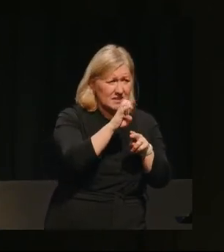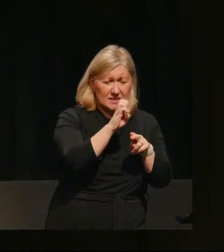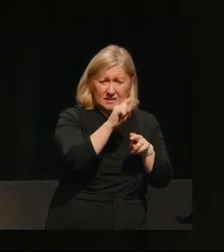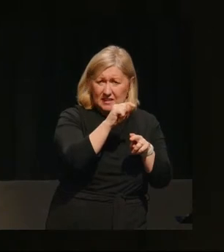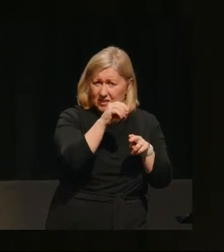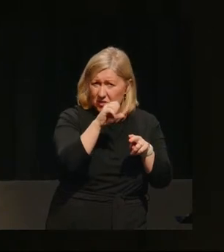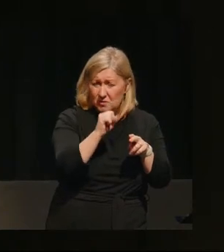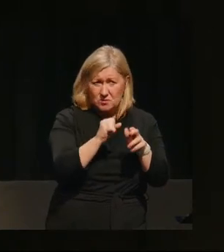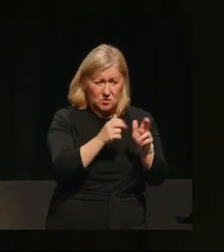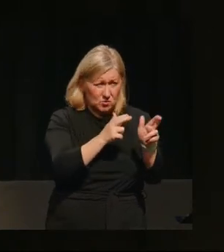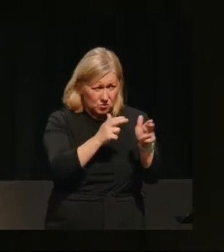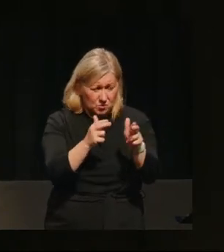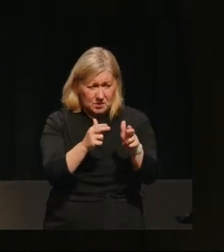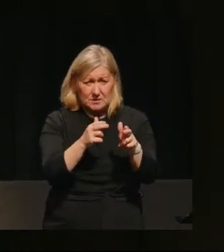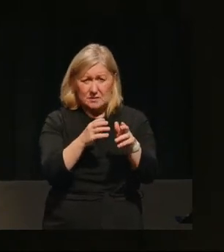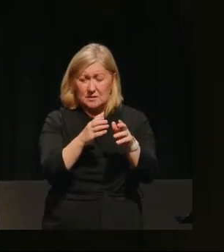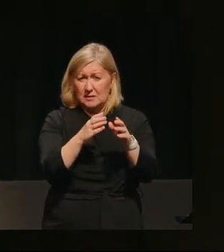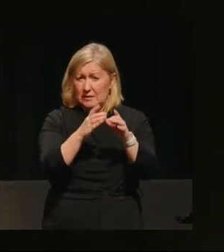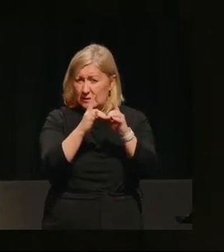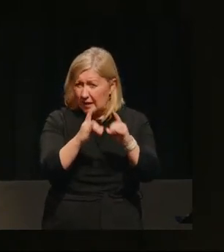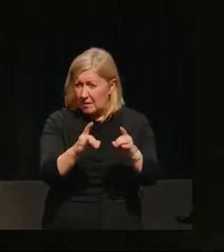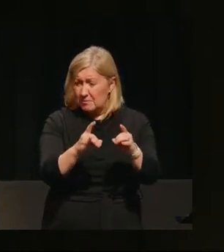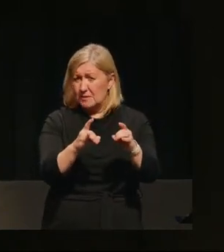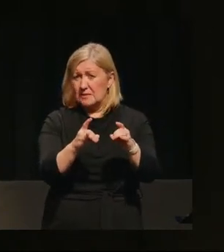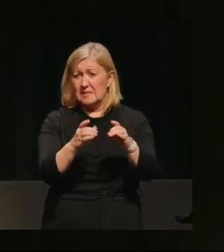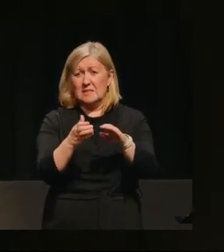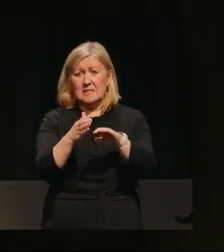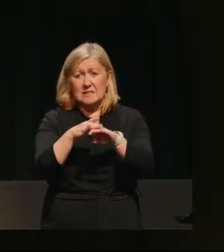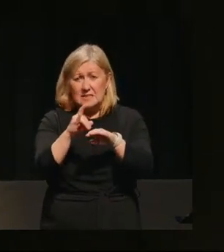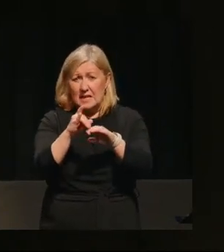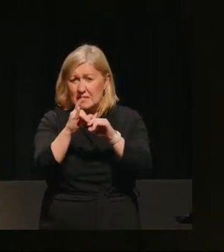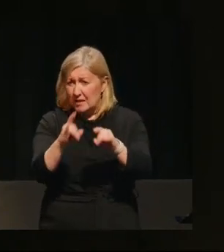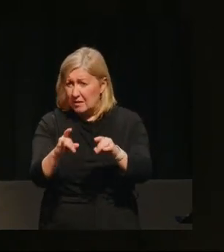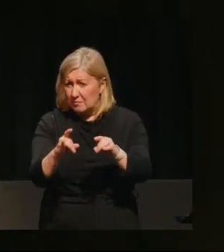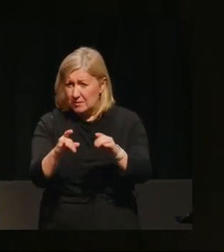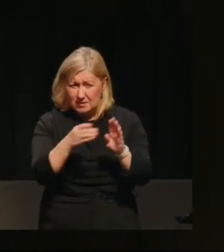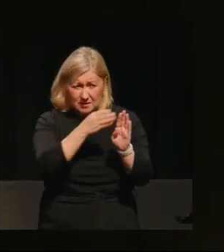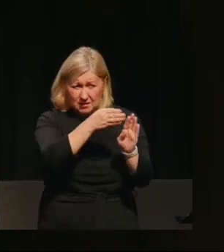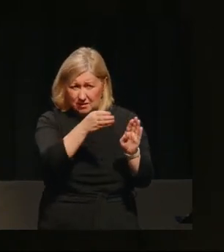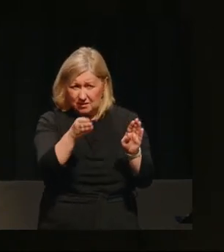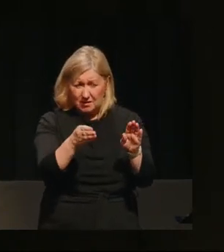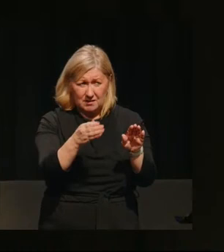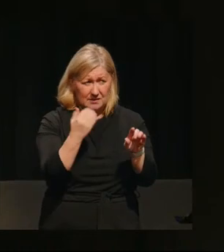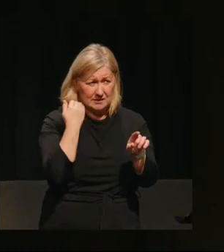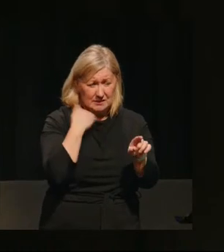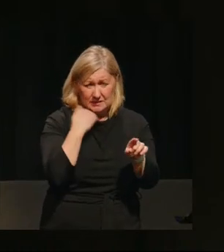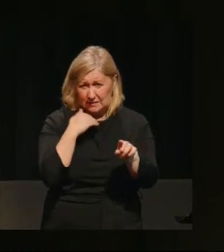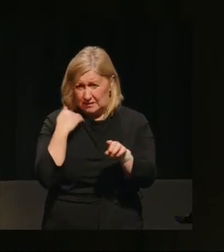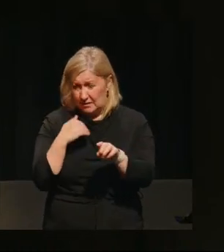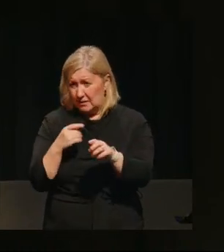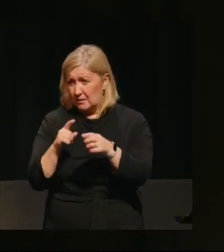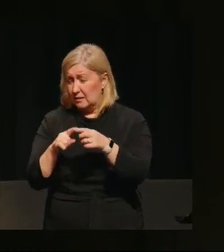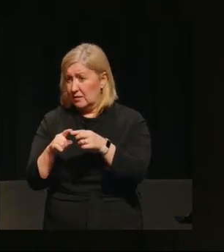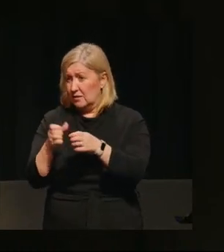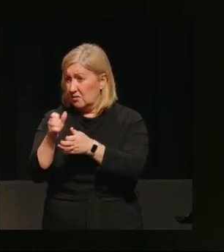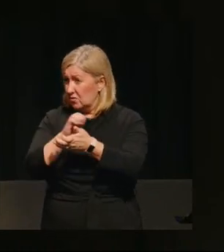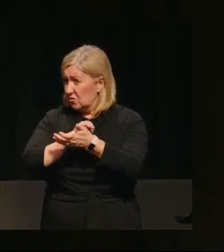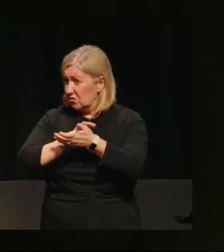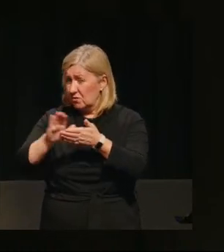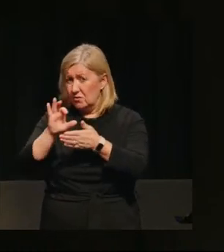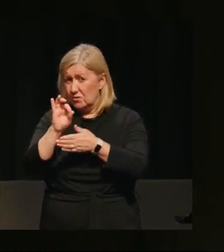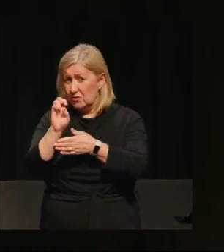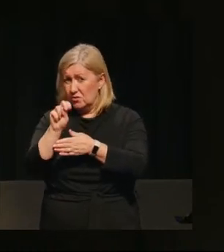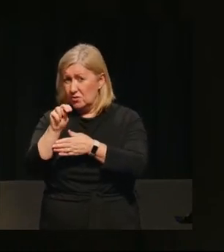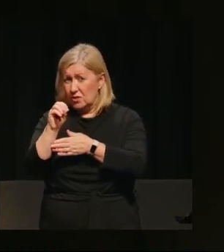shootings, concentration camps, and death camps. The genocide of the Roma took place during